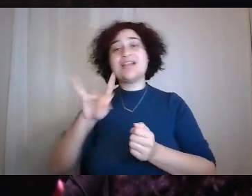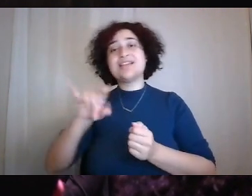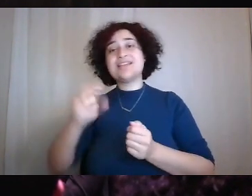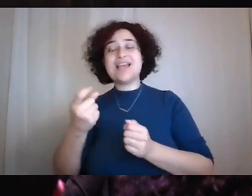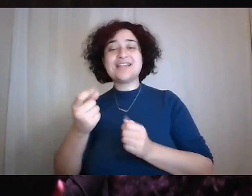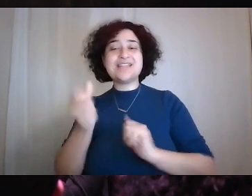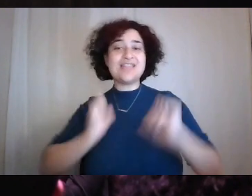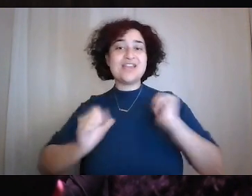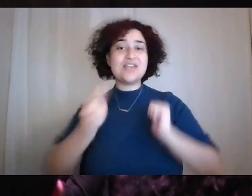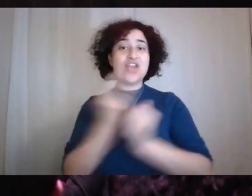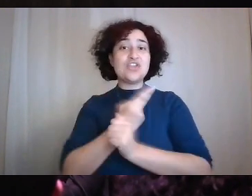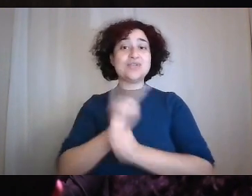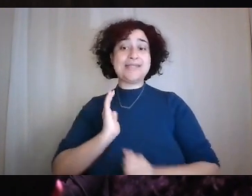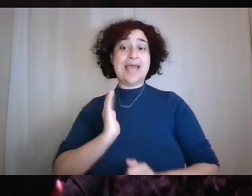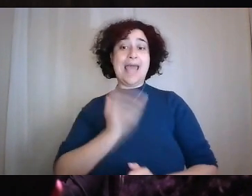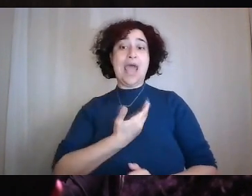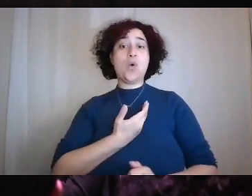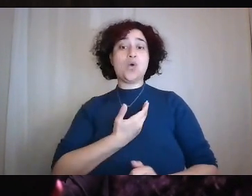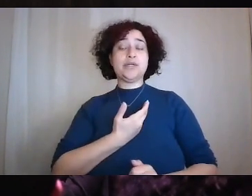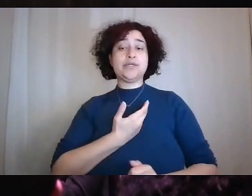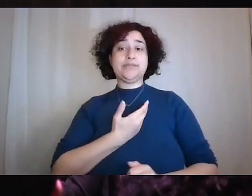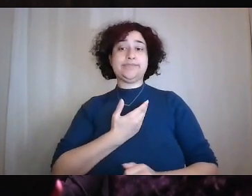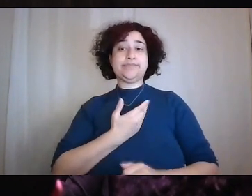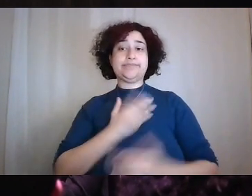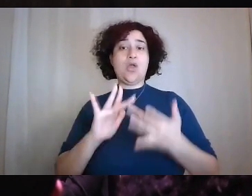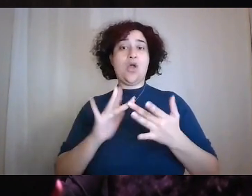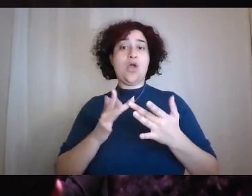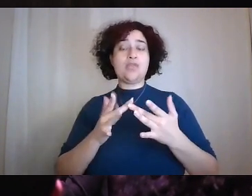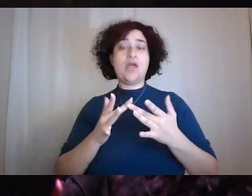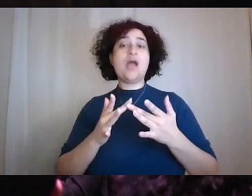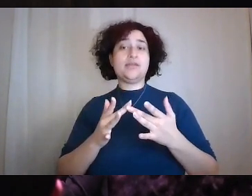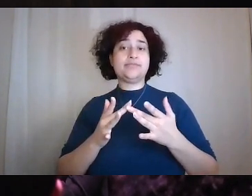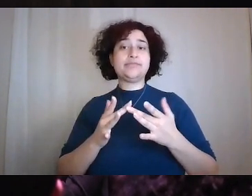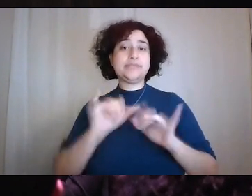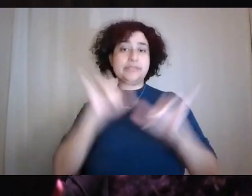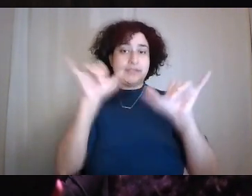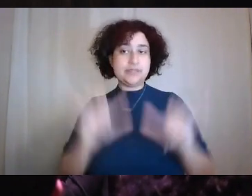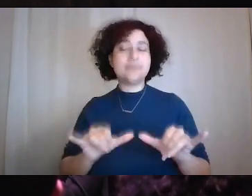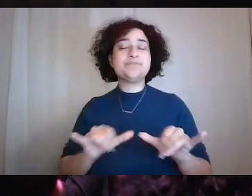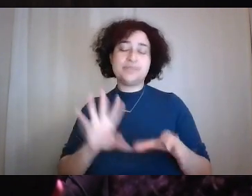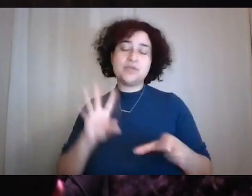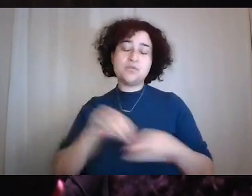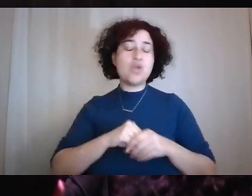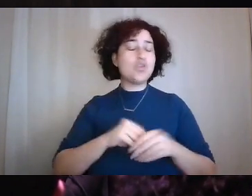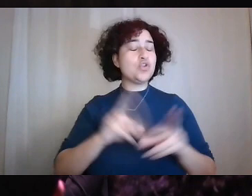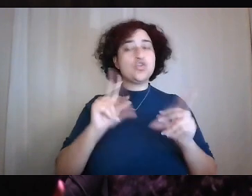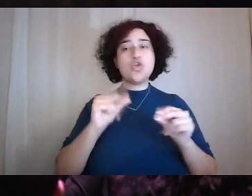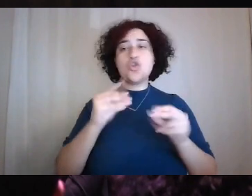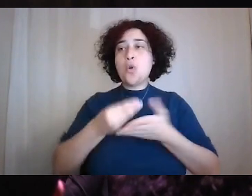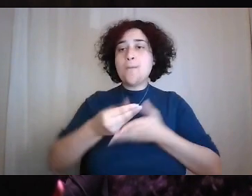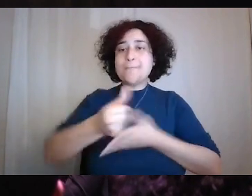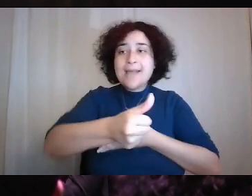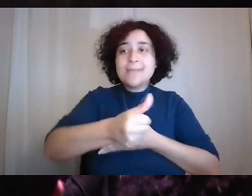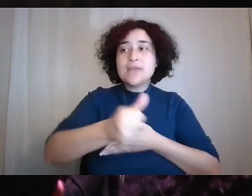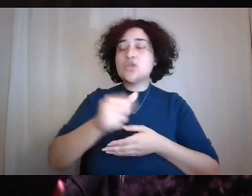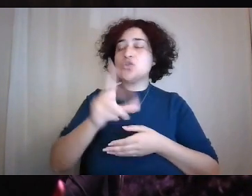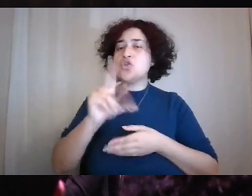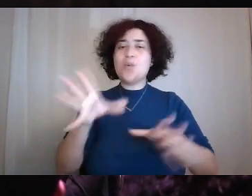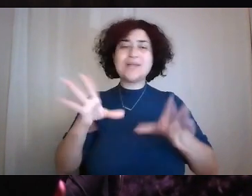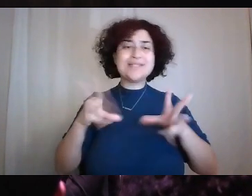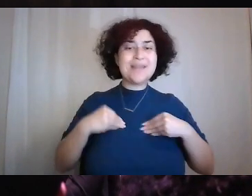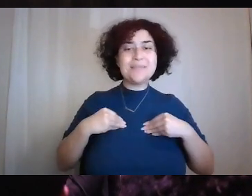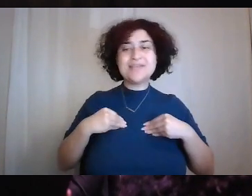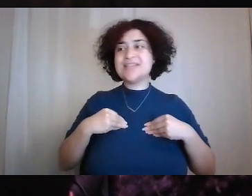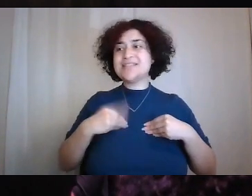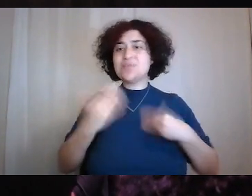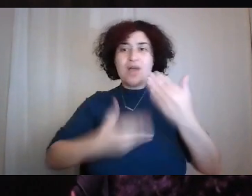square is a member of the commons. There are no dues, there is no acceptance process. If you're here, you're in the commons, and we're so